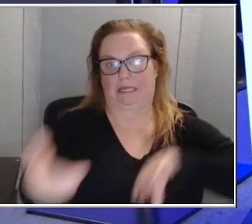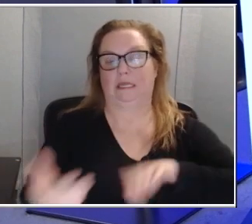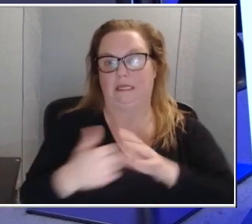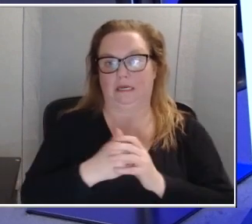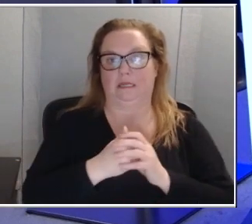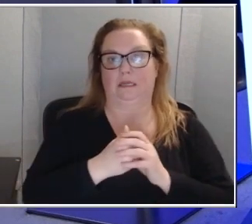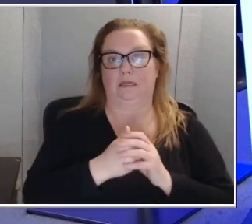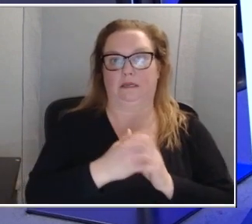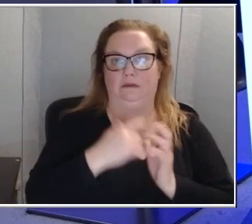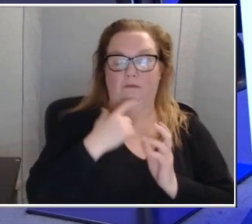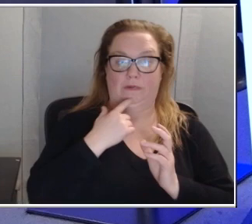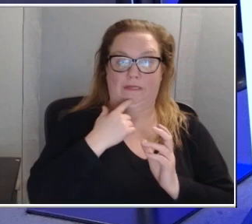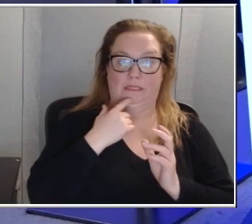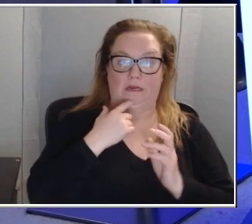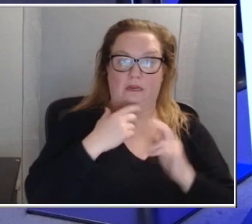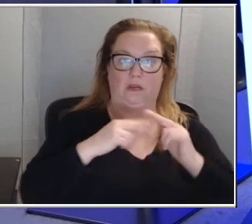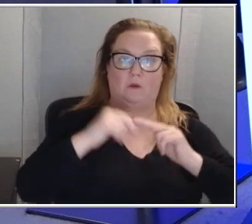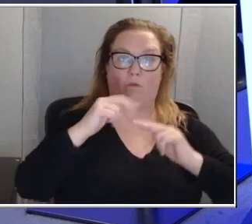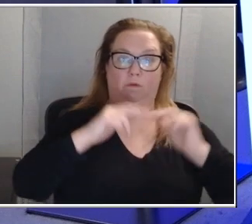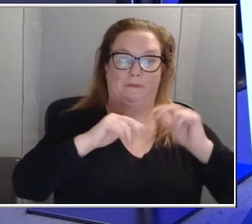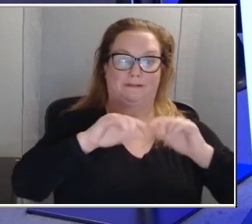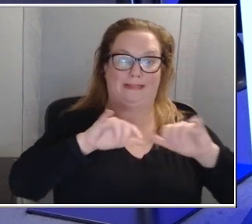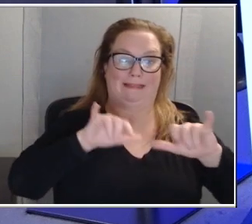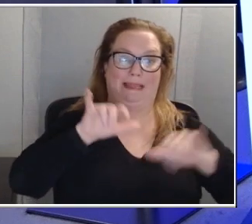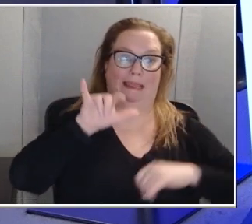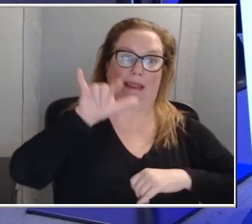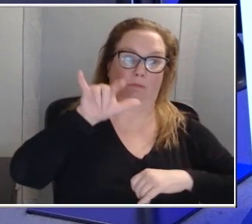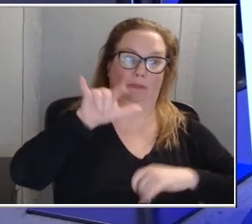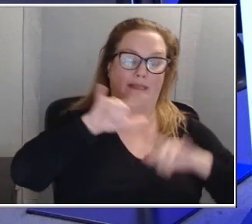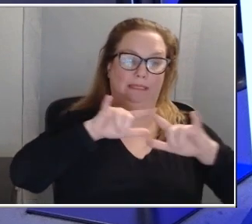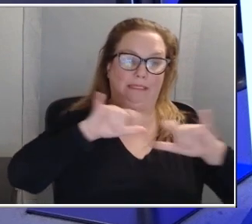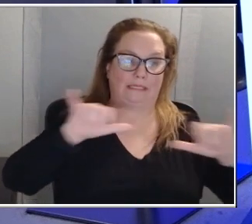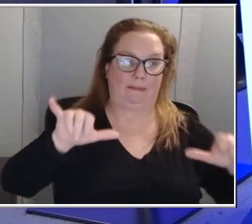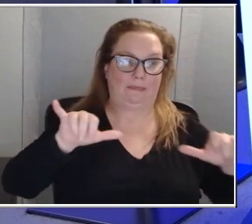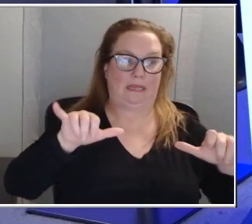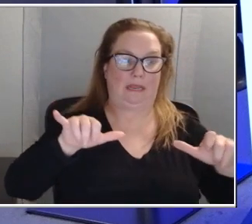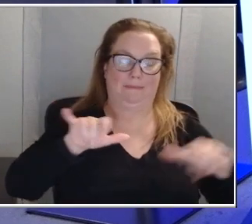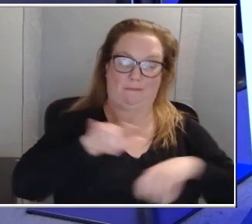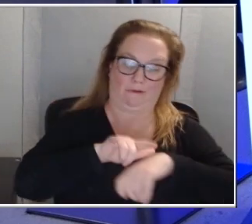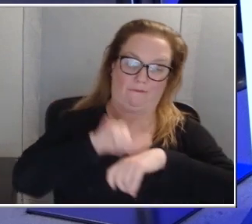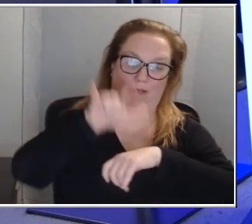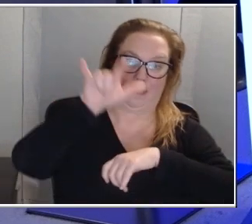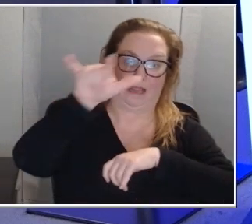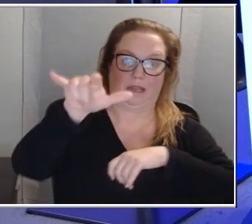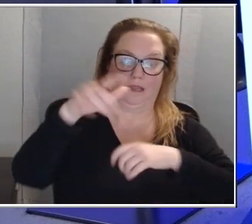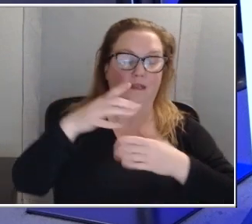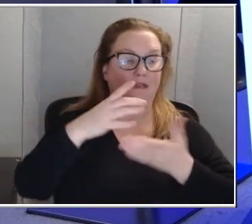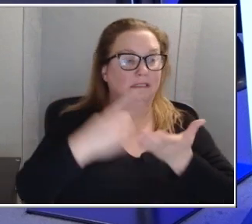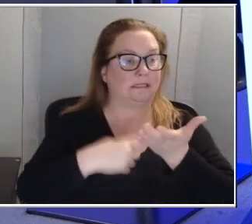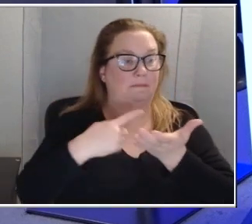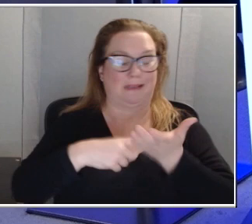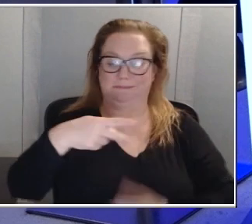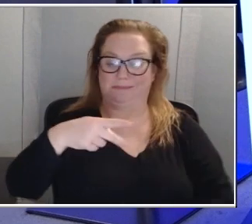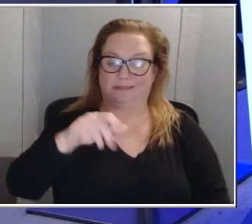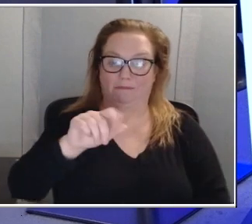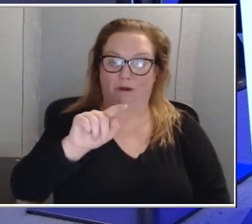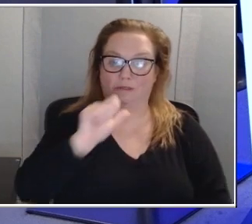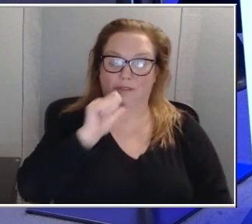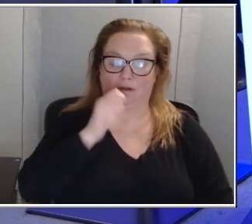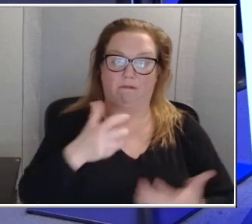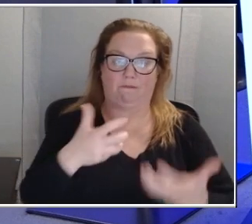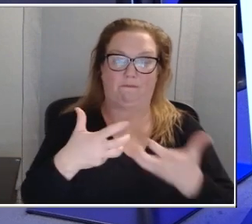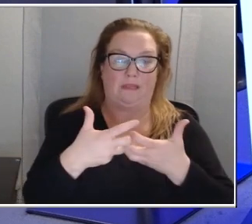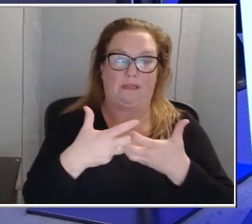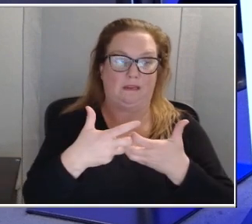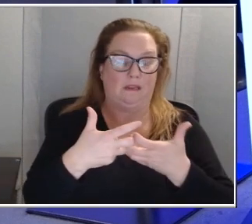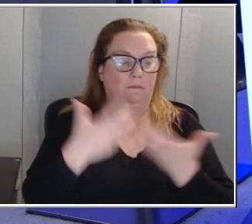this in the program, so we are building the airplane while we fly it, and sometimes the parts don't fit. But we don't know that when we're trying to get them to fit. We're just doing our best to advise people with the information that